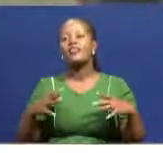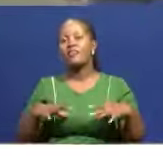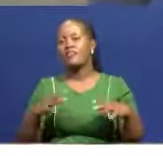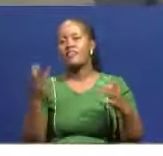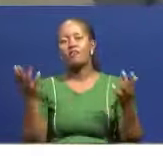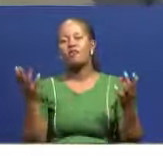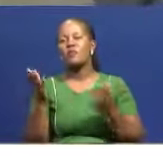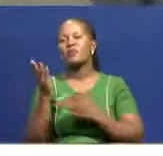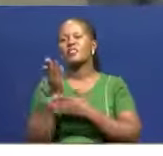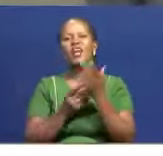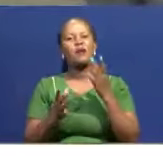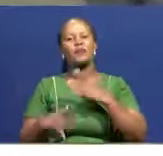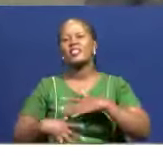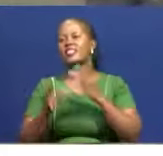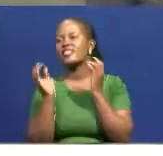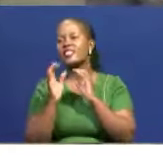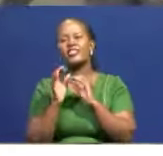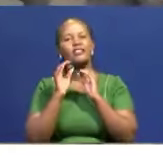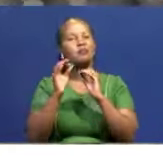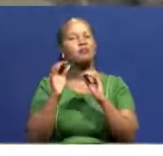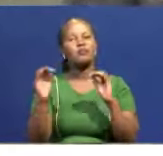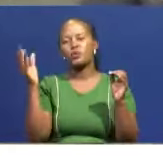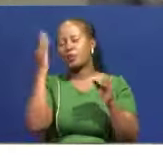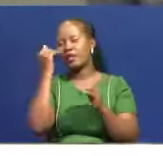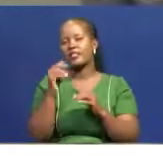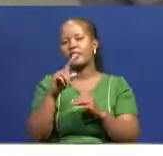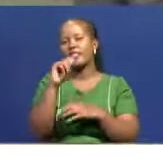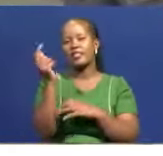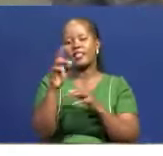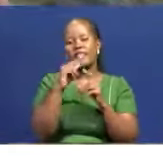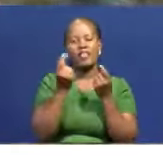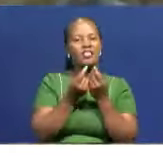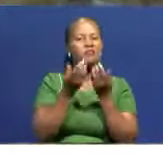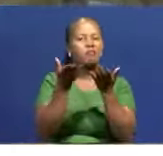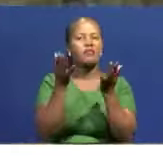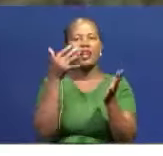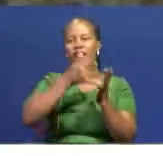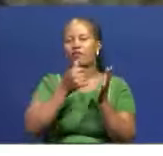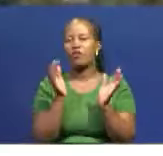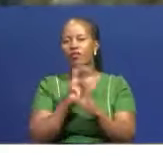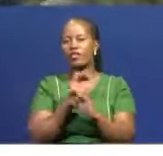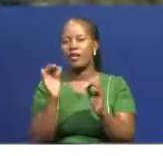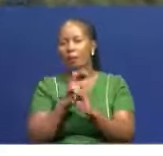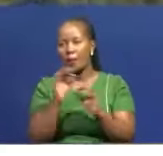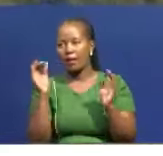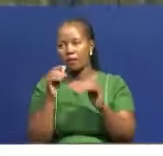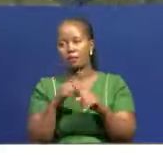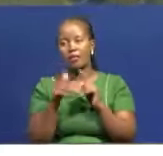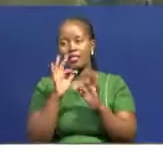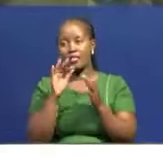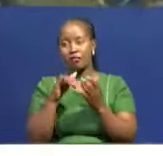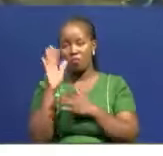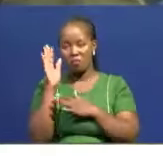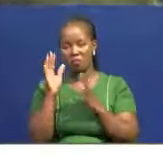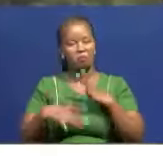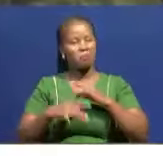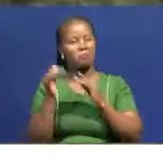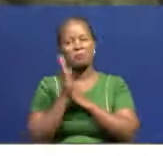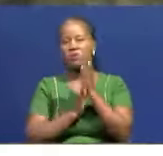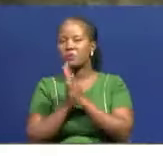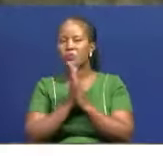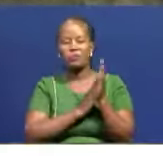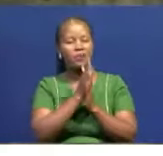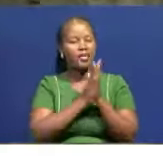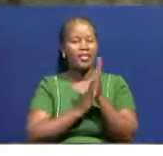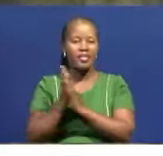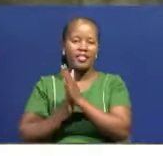have lost interest in HSBC series because our boys are not there. So if our boys can get back there, I'm sure you'll see the renewed interest in it. Yes, we'll be seeing a